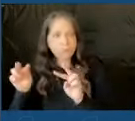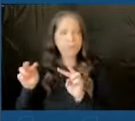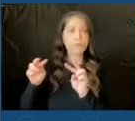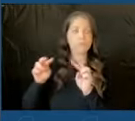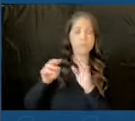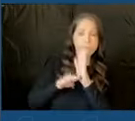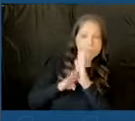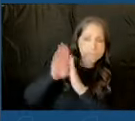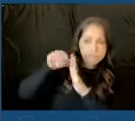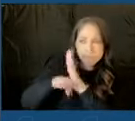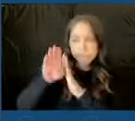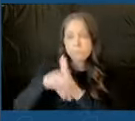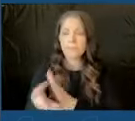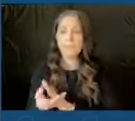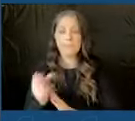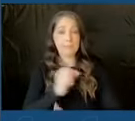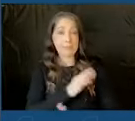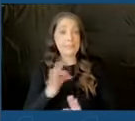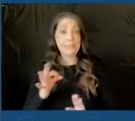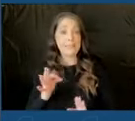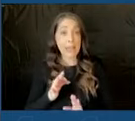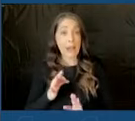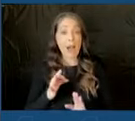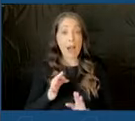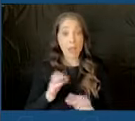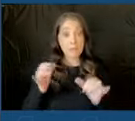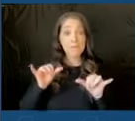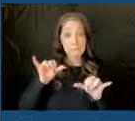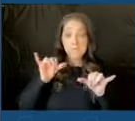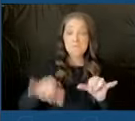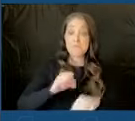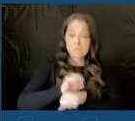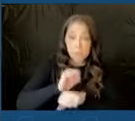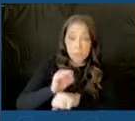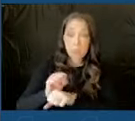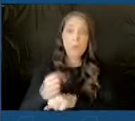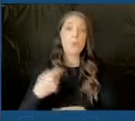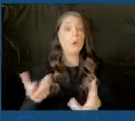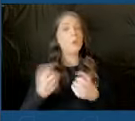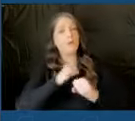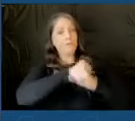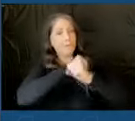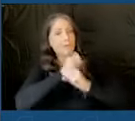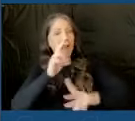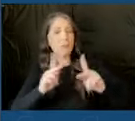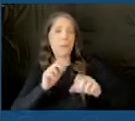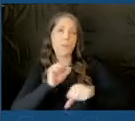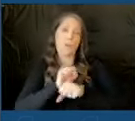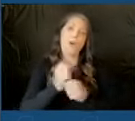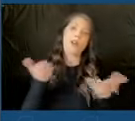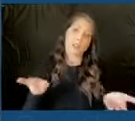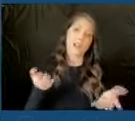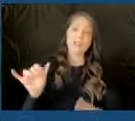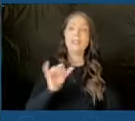illness themselves. So this is to protect everyone in a healthcare facility where we know there'll be people infected. Same goes for nursing